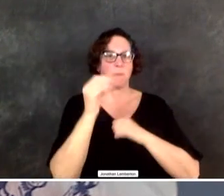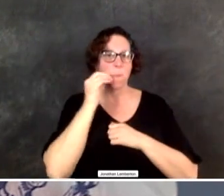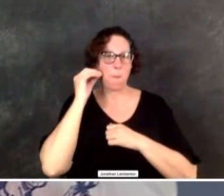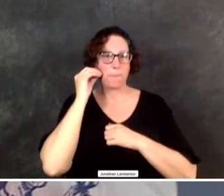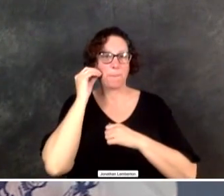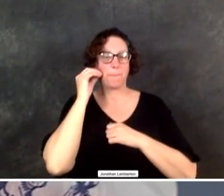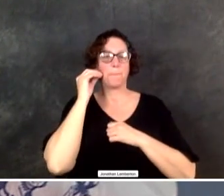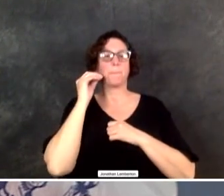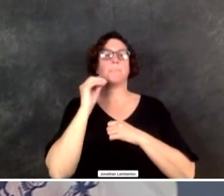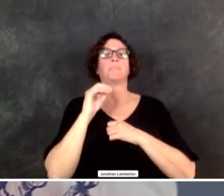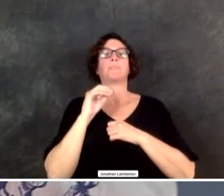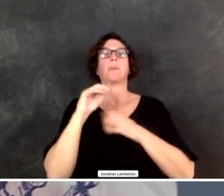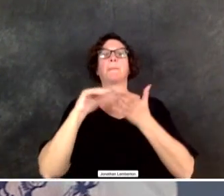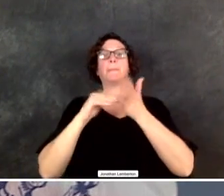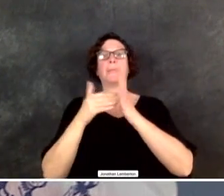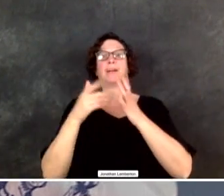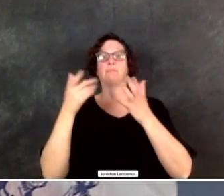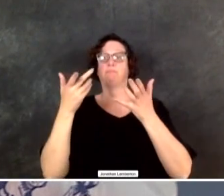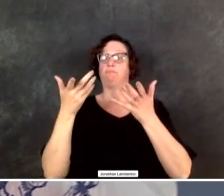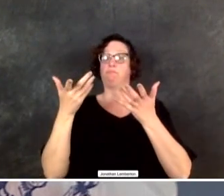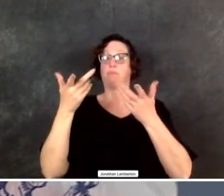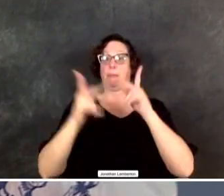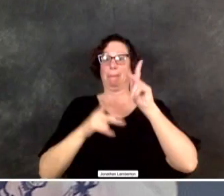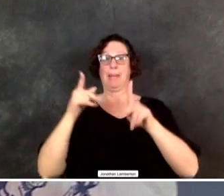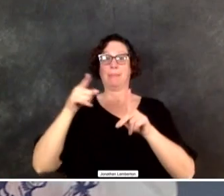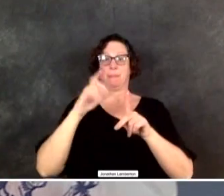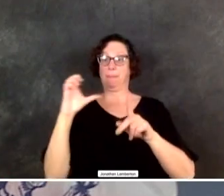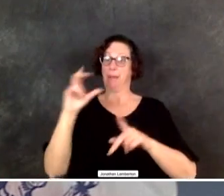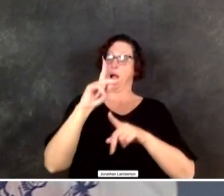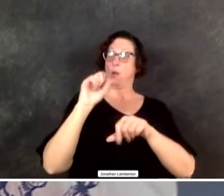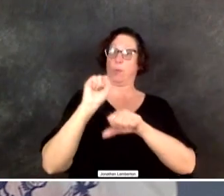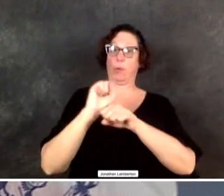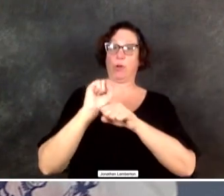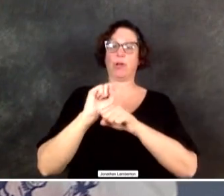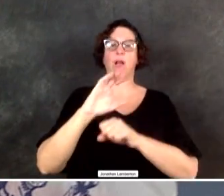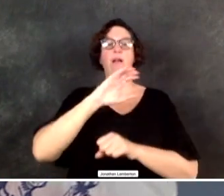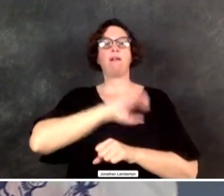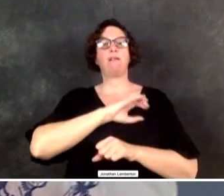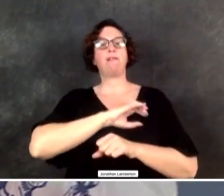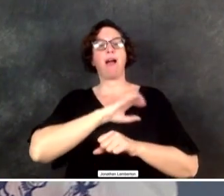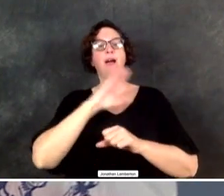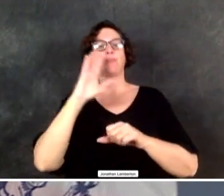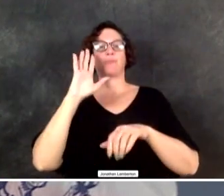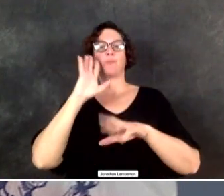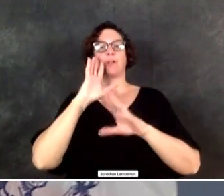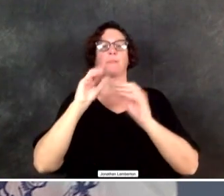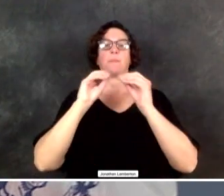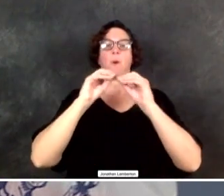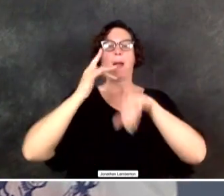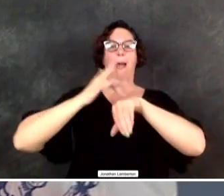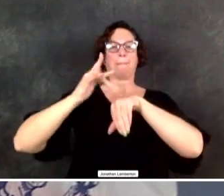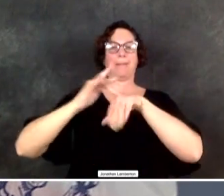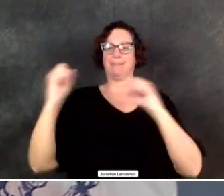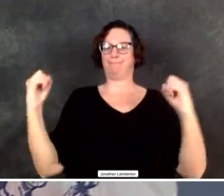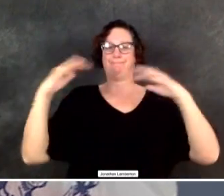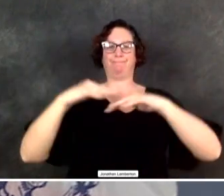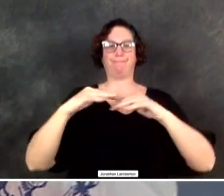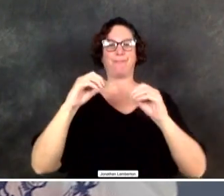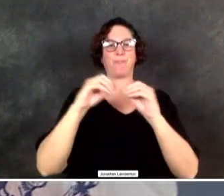even more enforcement. So I would argue, Matt, that the singular focus should be the rules and restrictions we have now